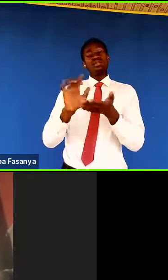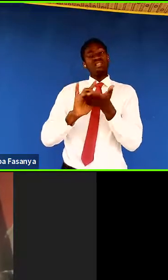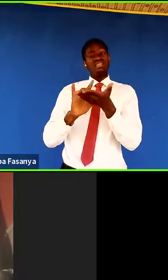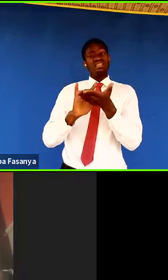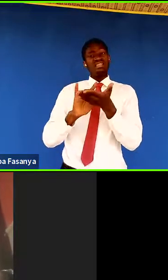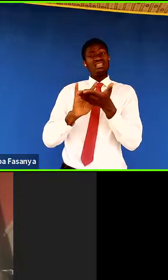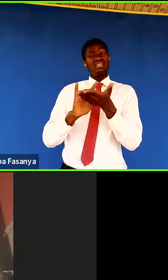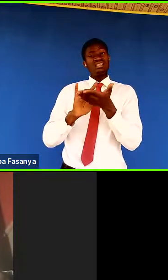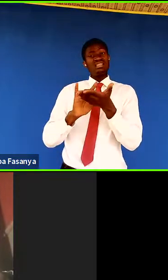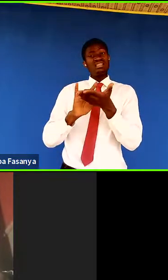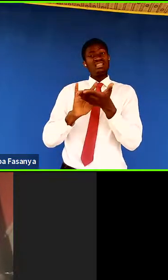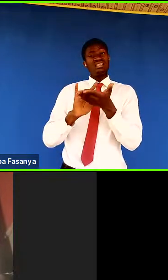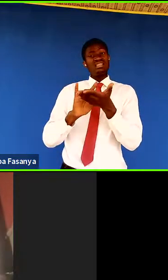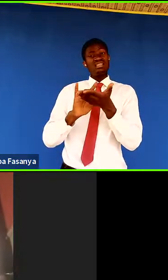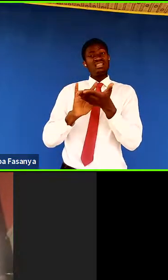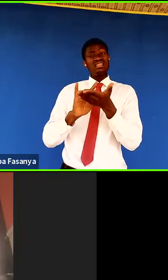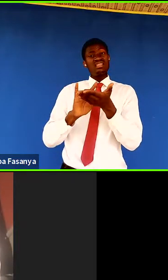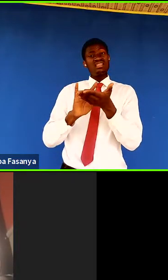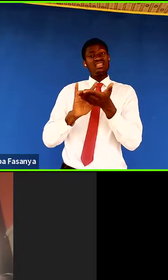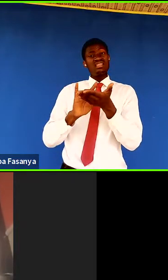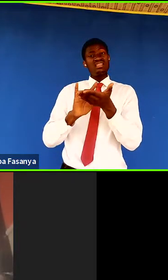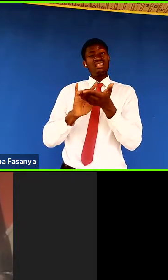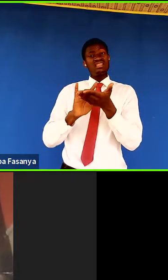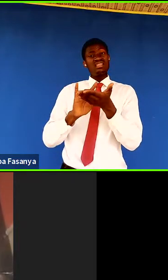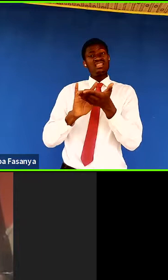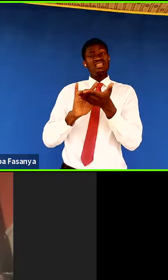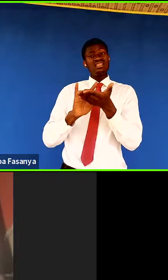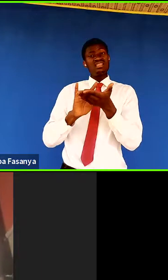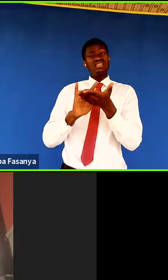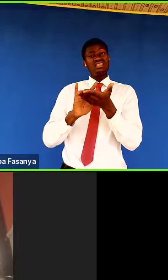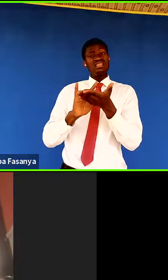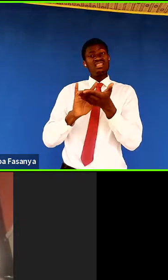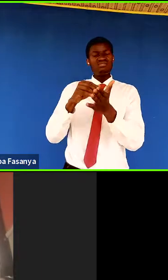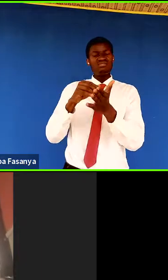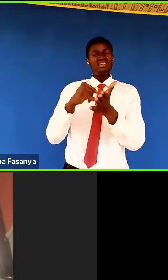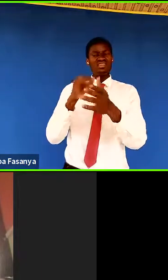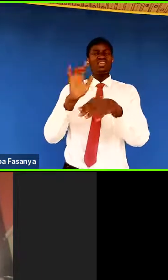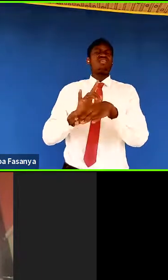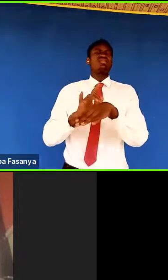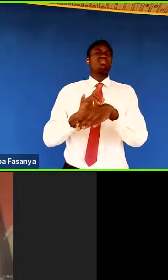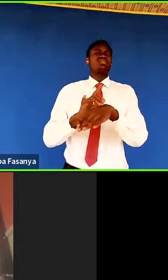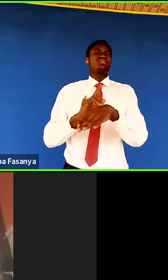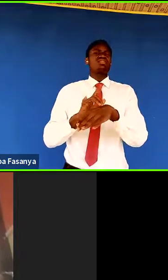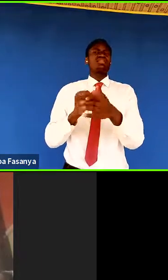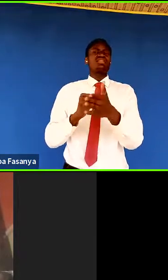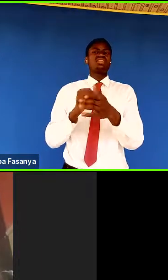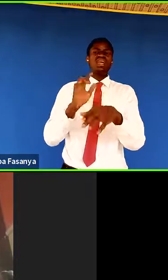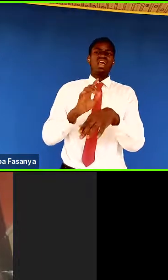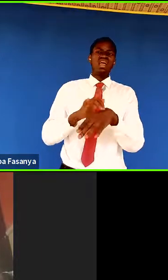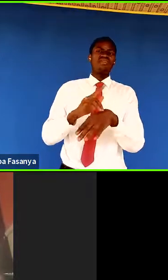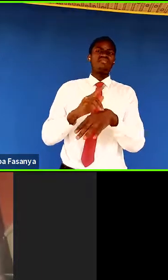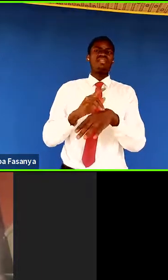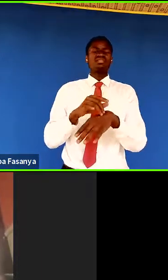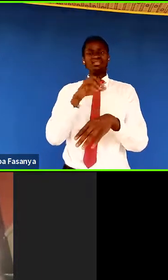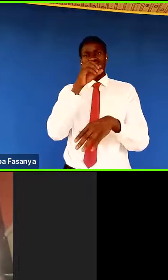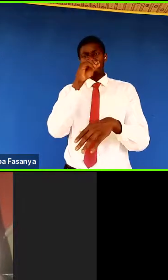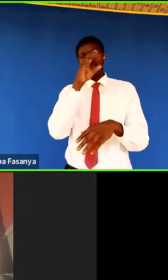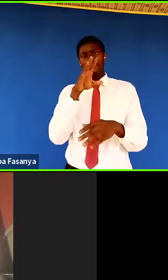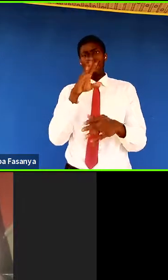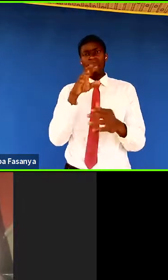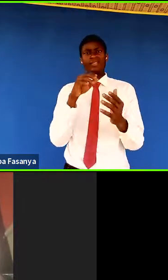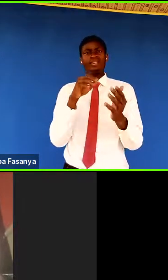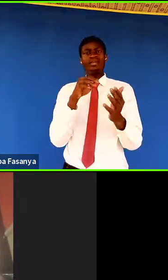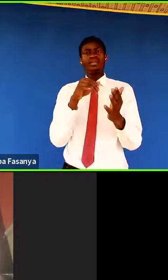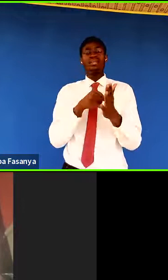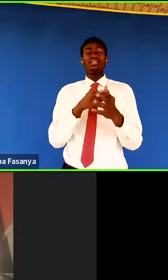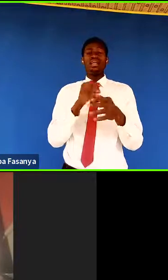affect sperm production. Things like cimetidine, nifedipine, okay, that we use, nifedipine is used